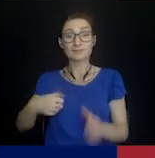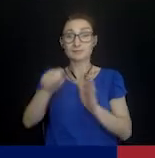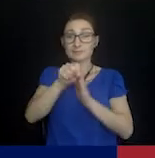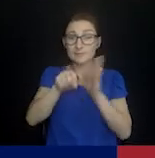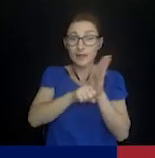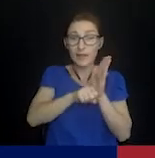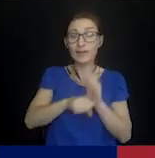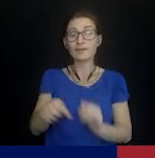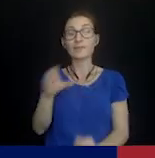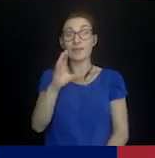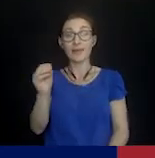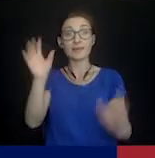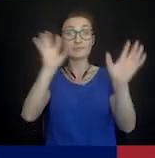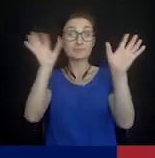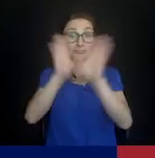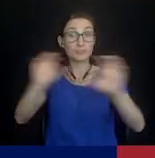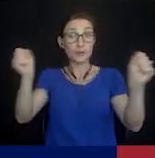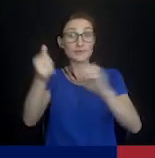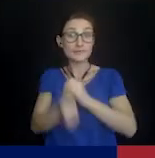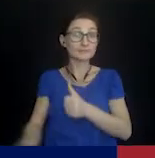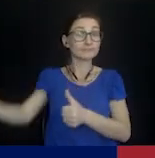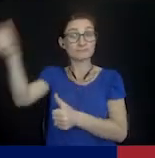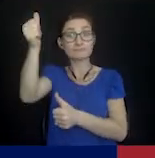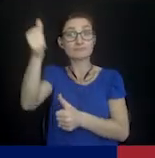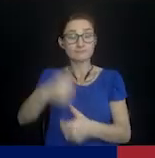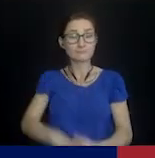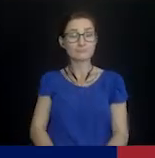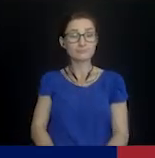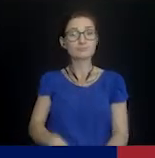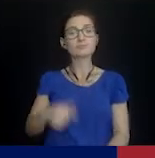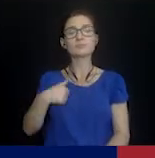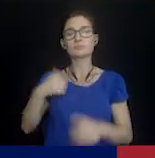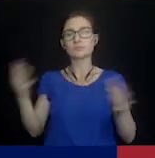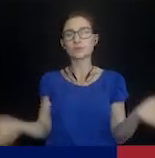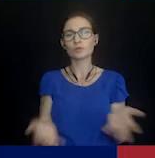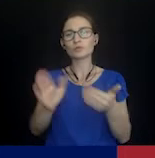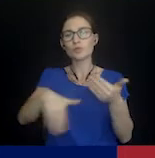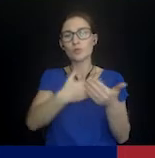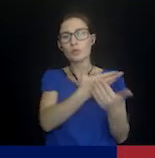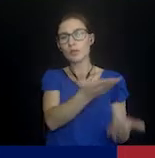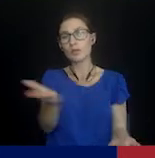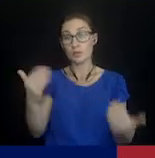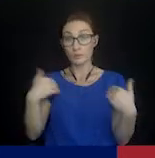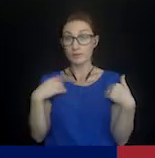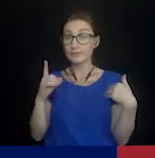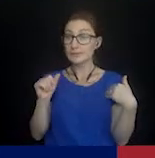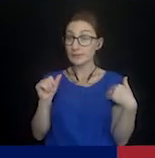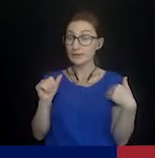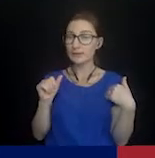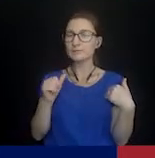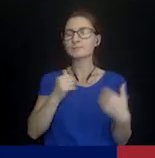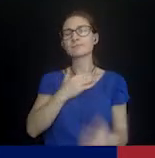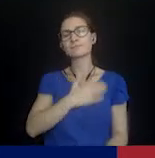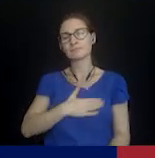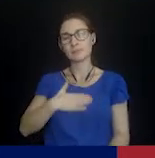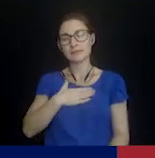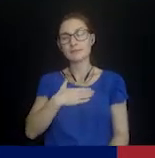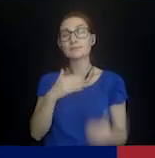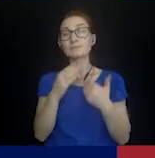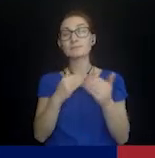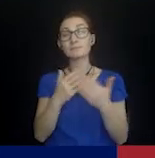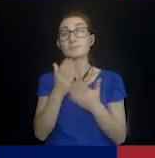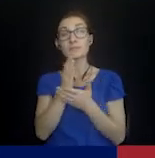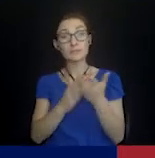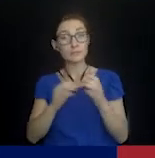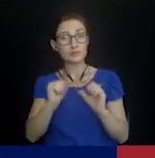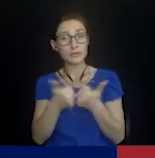States. So I just encourage each person who has a disability to please, even though